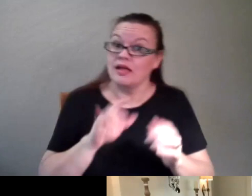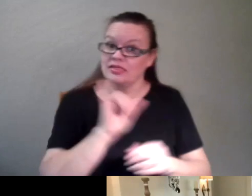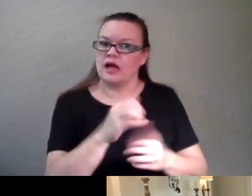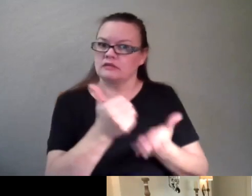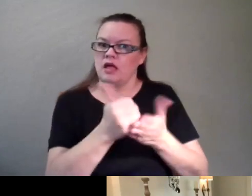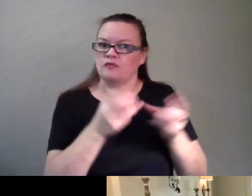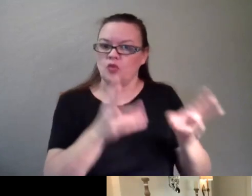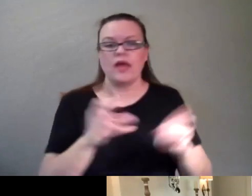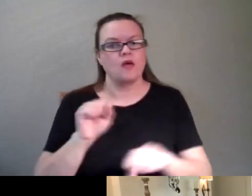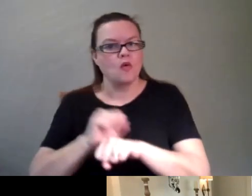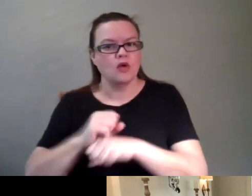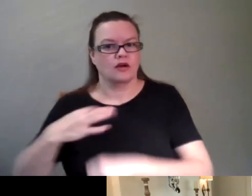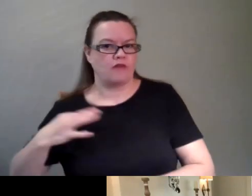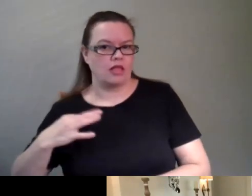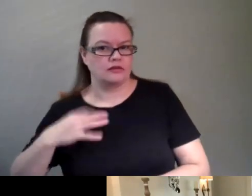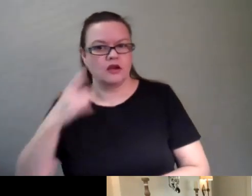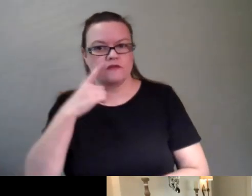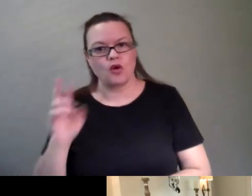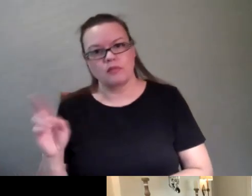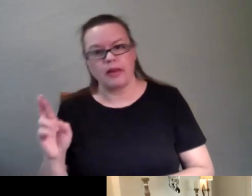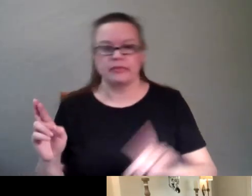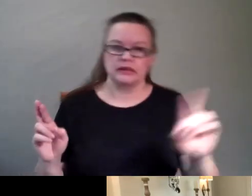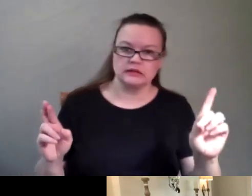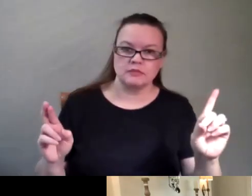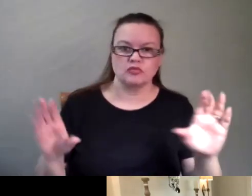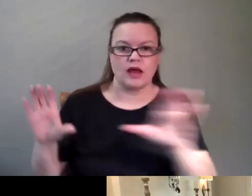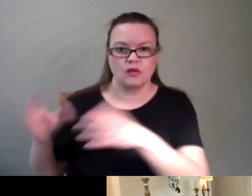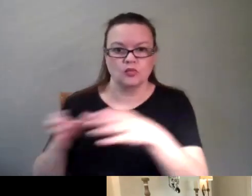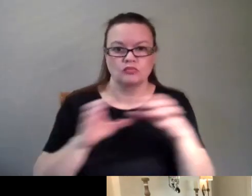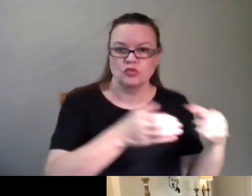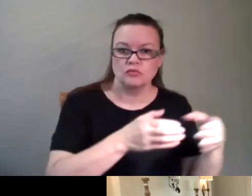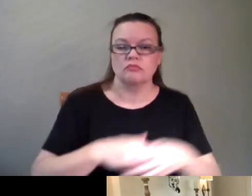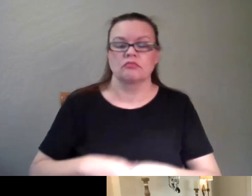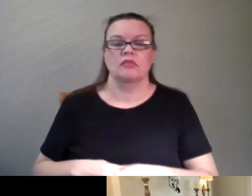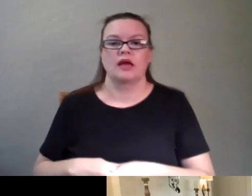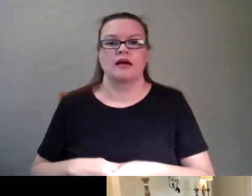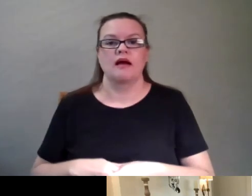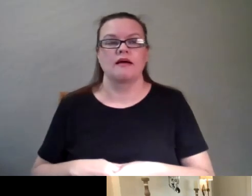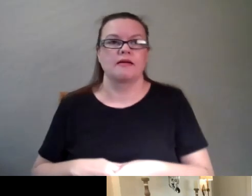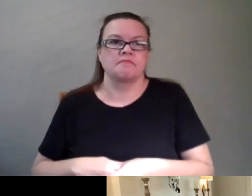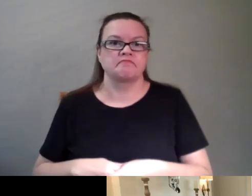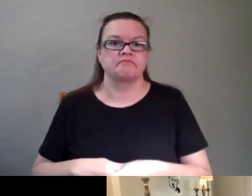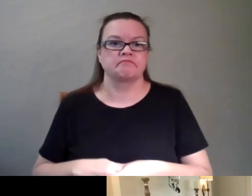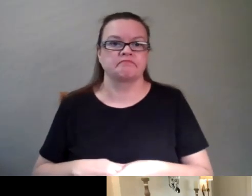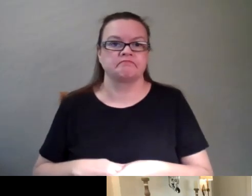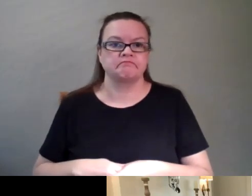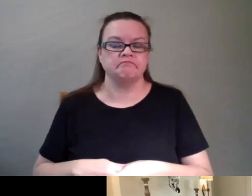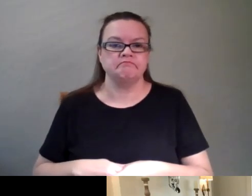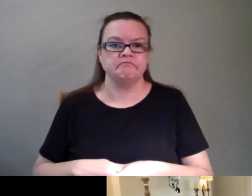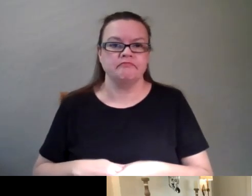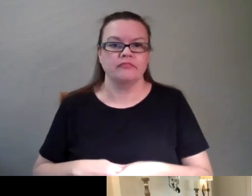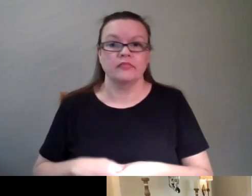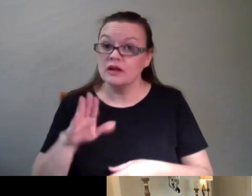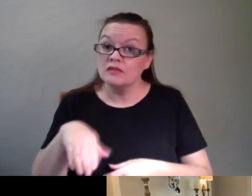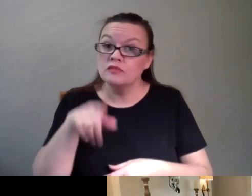as a volunteer for either the Republican or Democratic Party. And one of the things that's great about getting